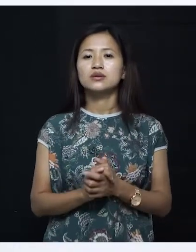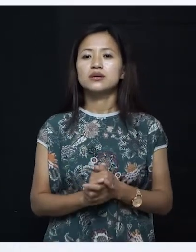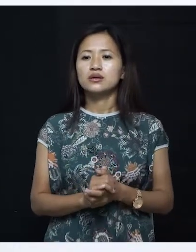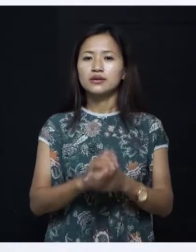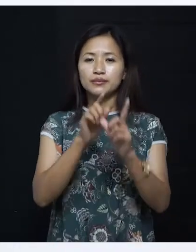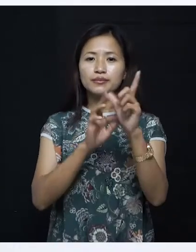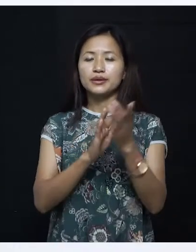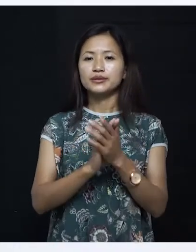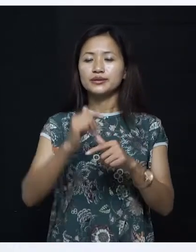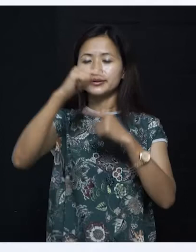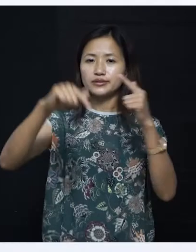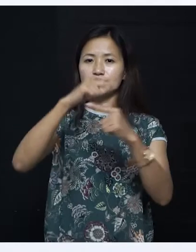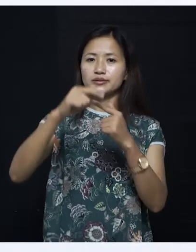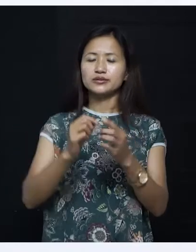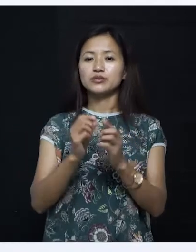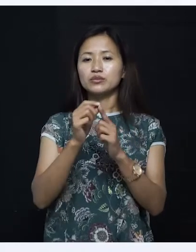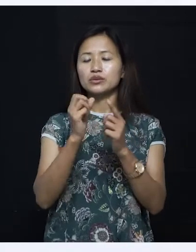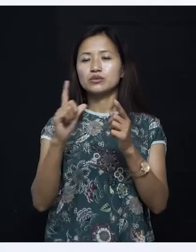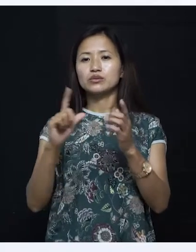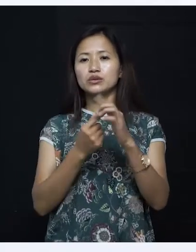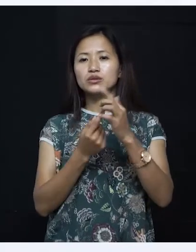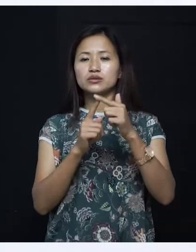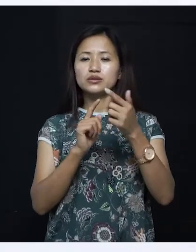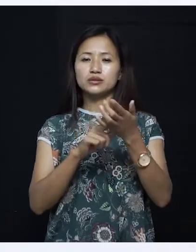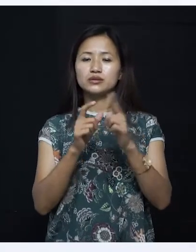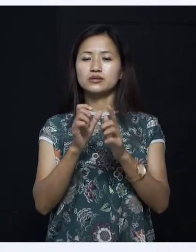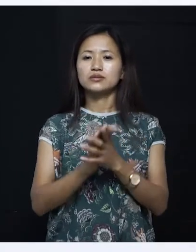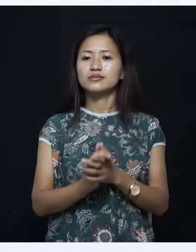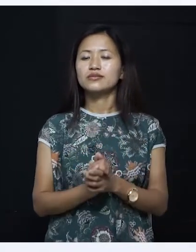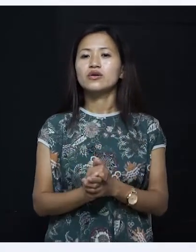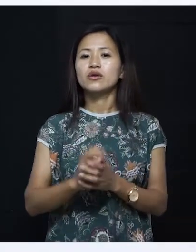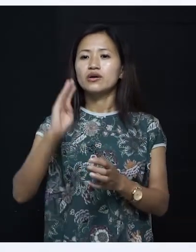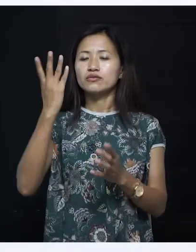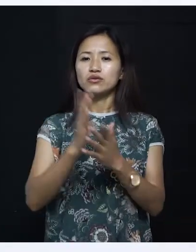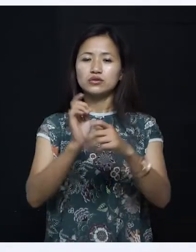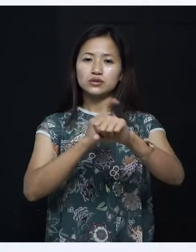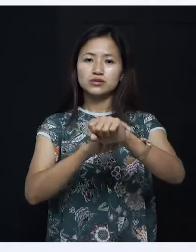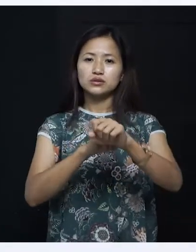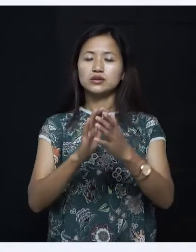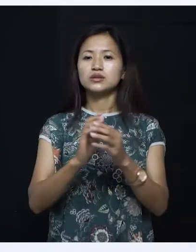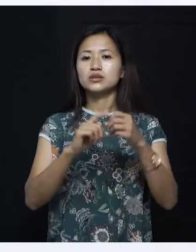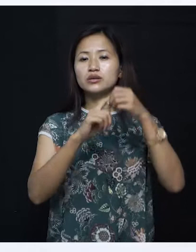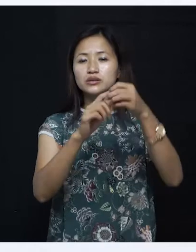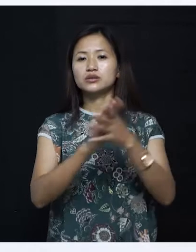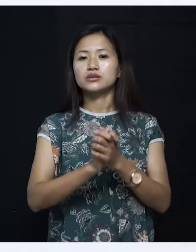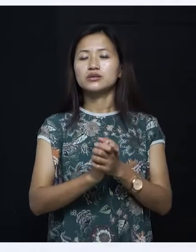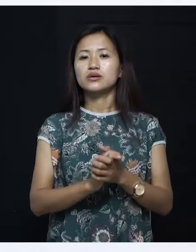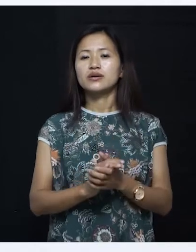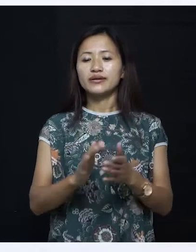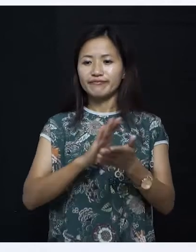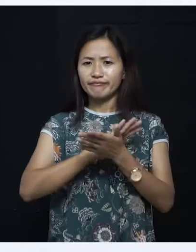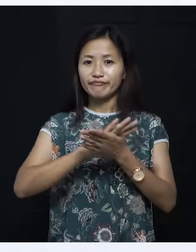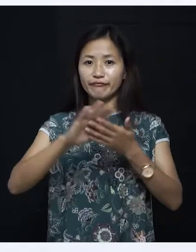by industries polluted or industries, it pollutes 4 times the quantity of fresh